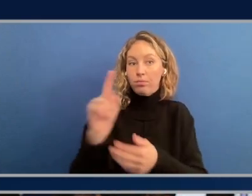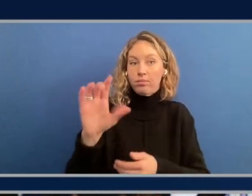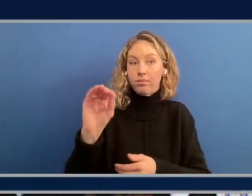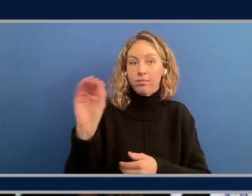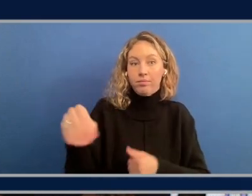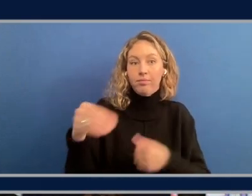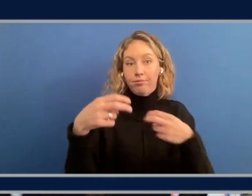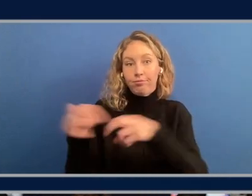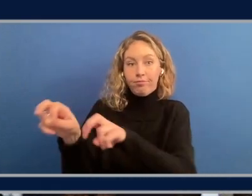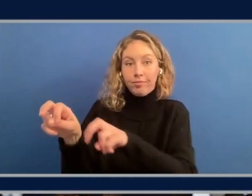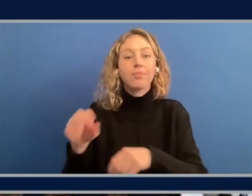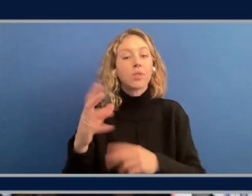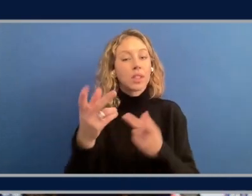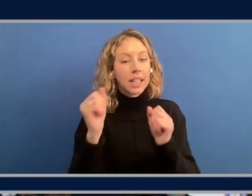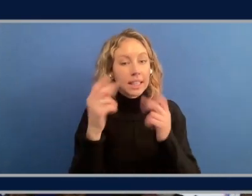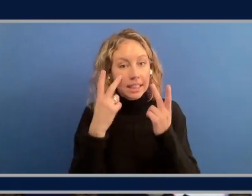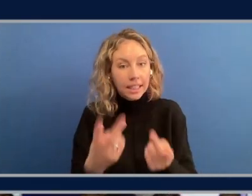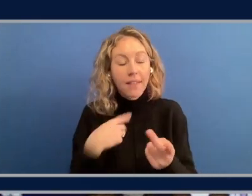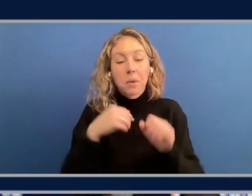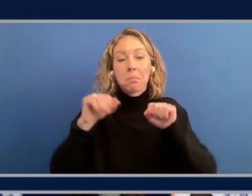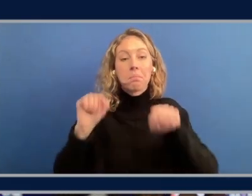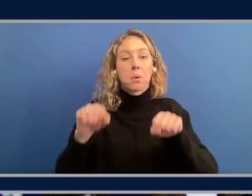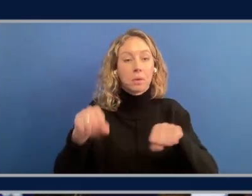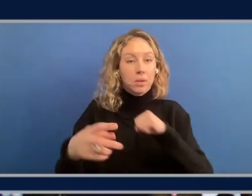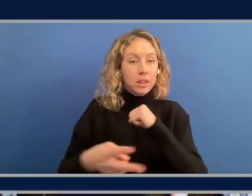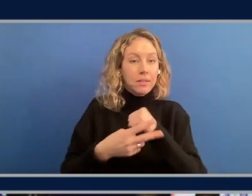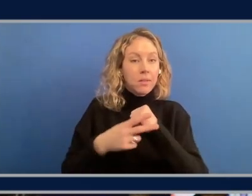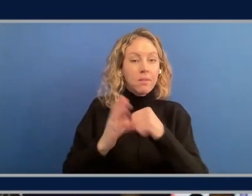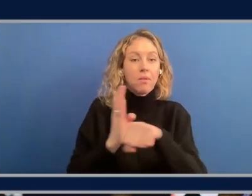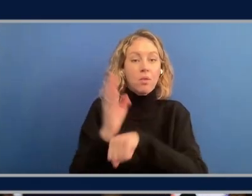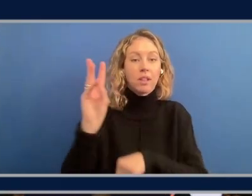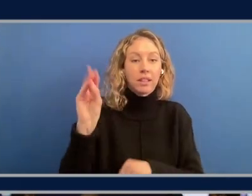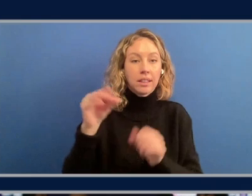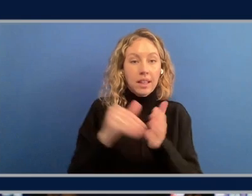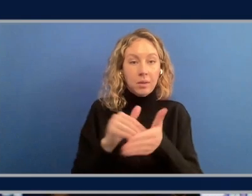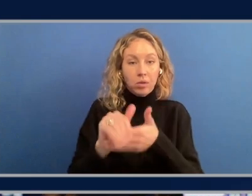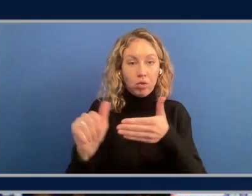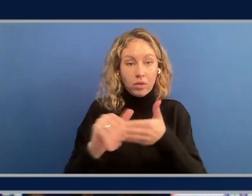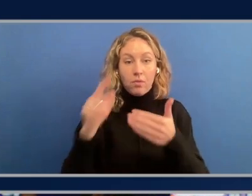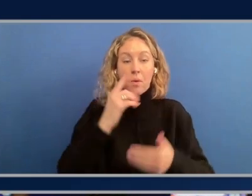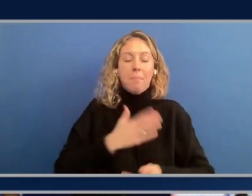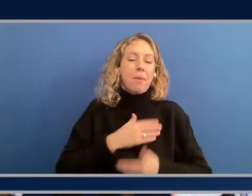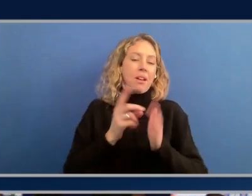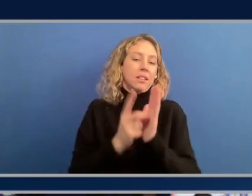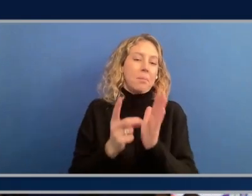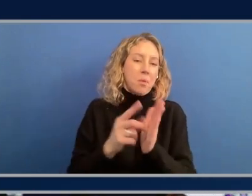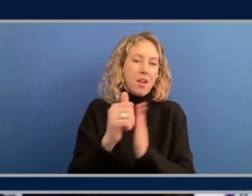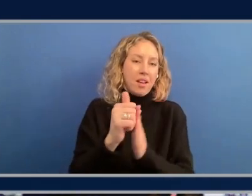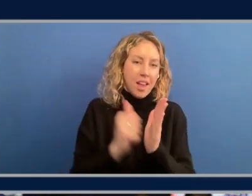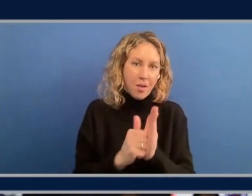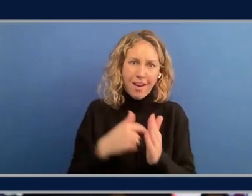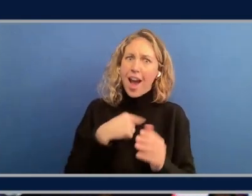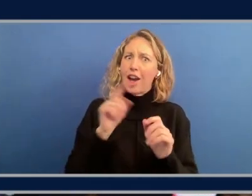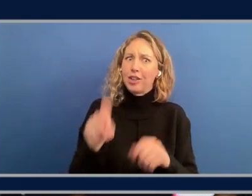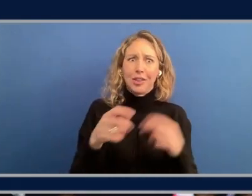here you can see we are seeing a potential savings of more than 60K in my demo account. I should really move on to Graviton.